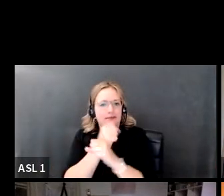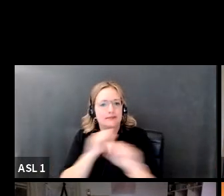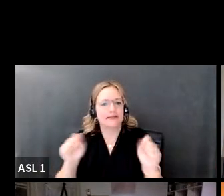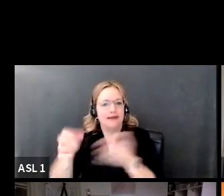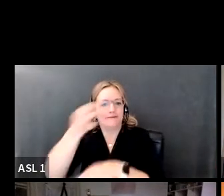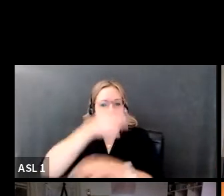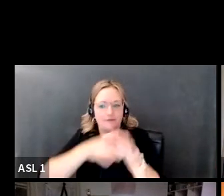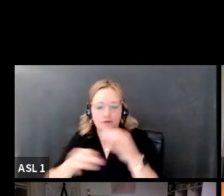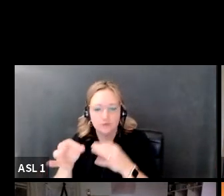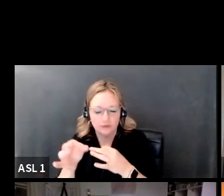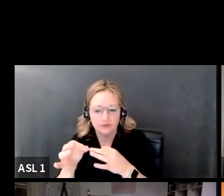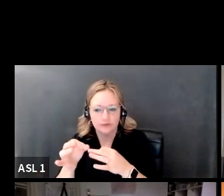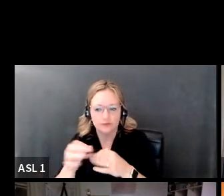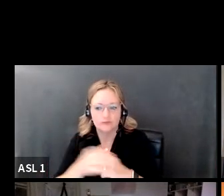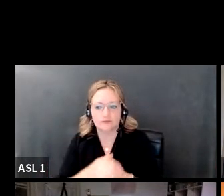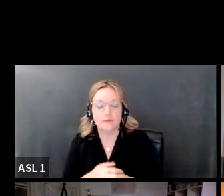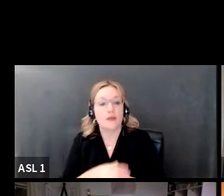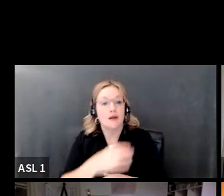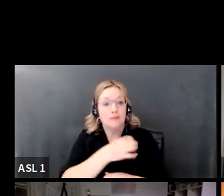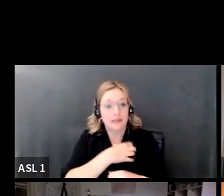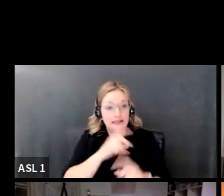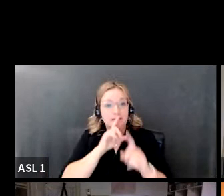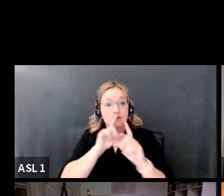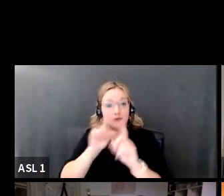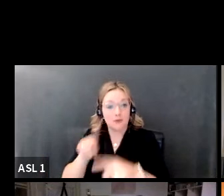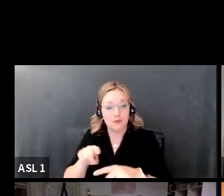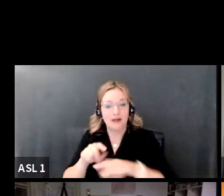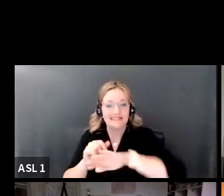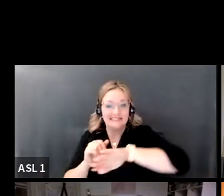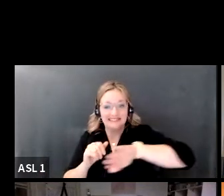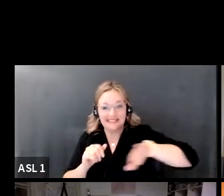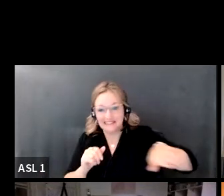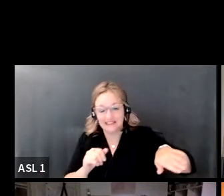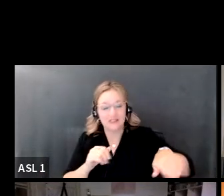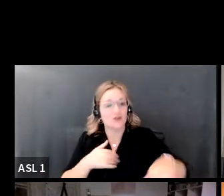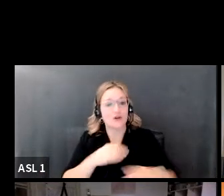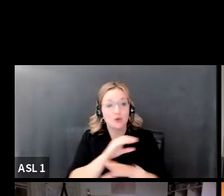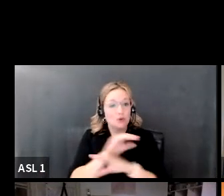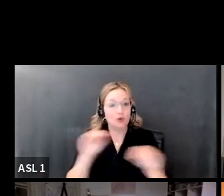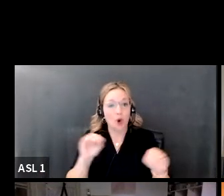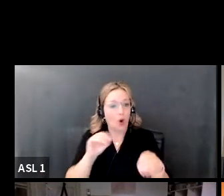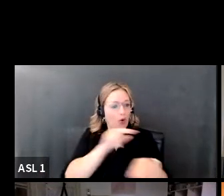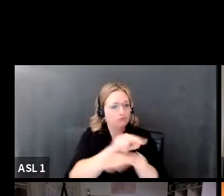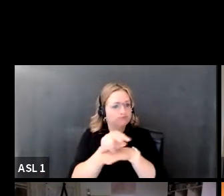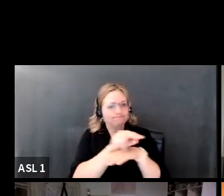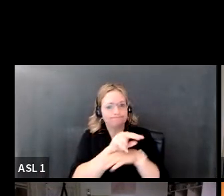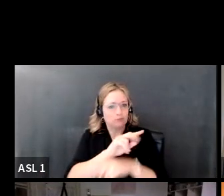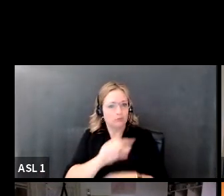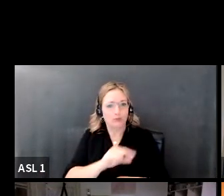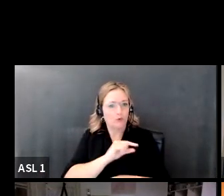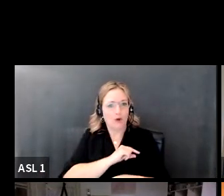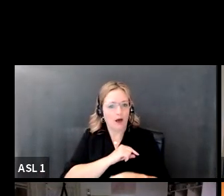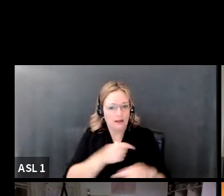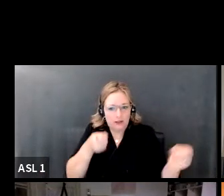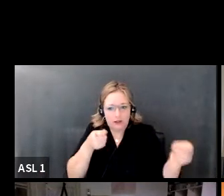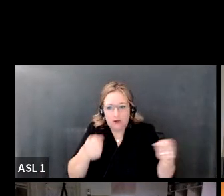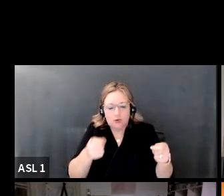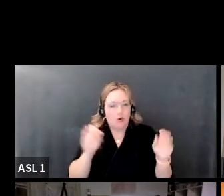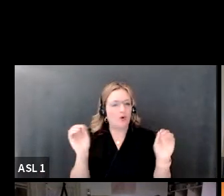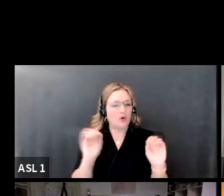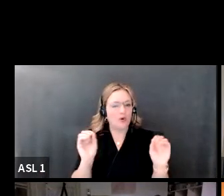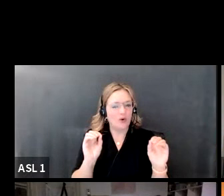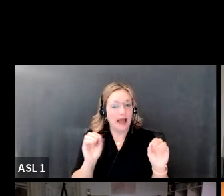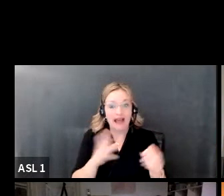removal of police response because the quality control is not there and part of the reason for that is there's no